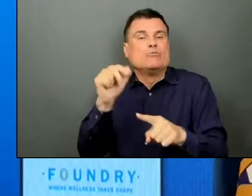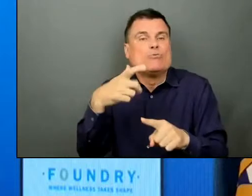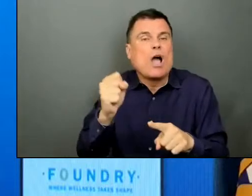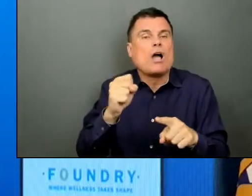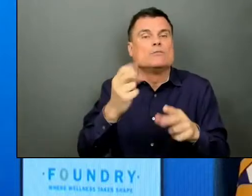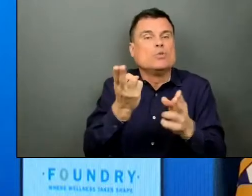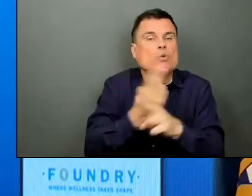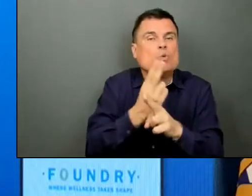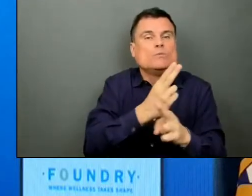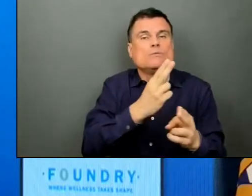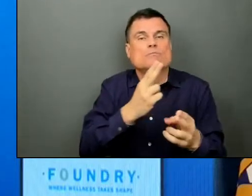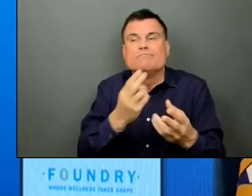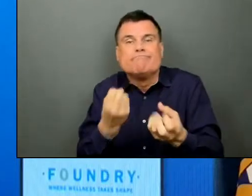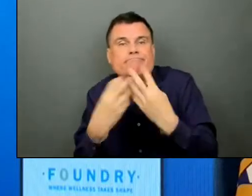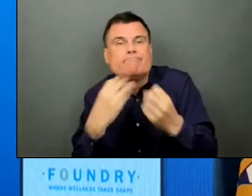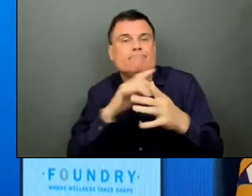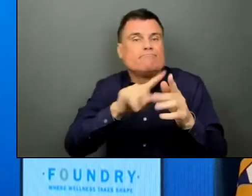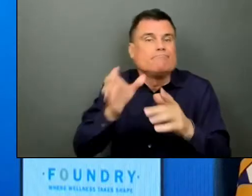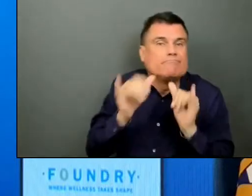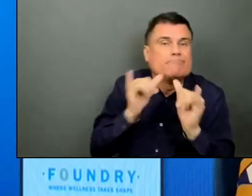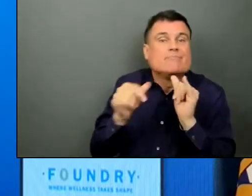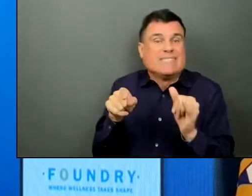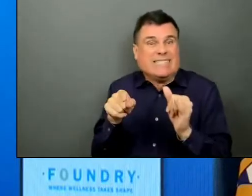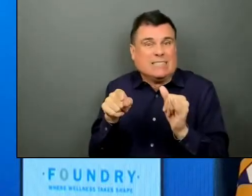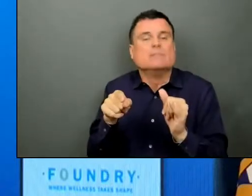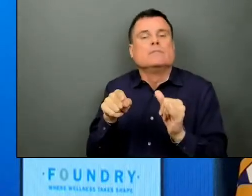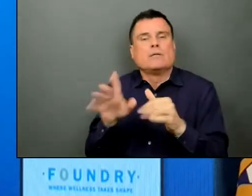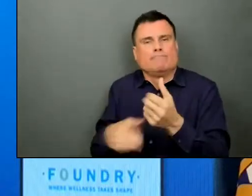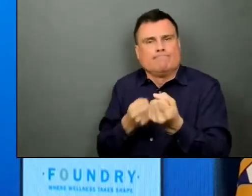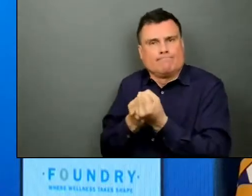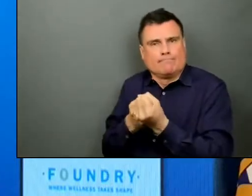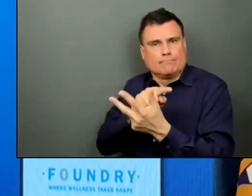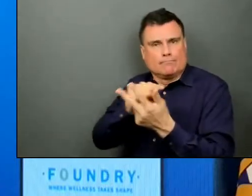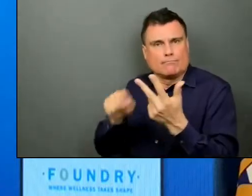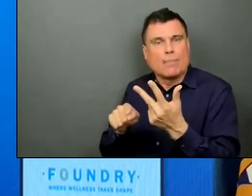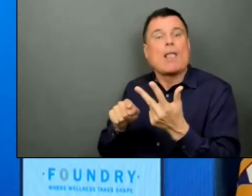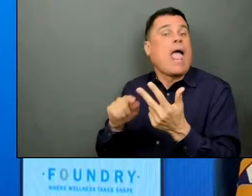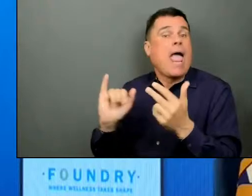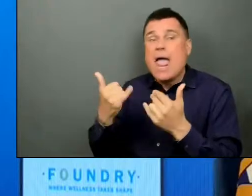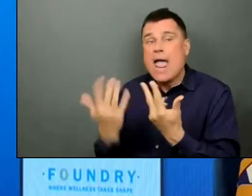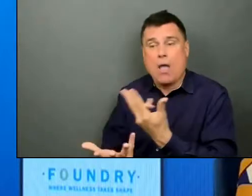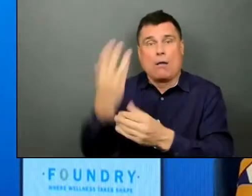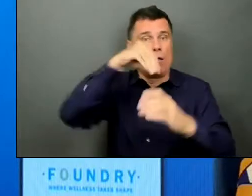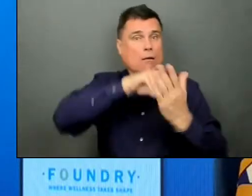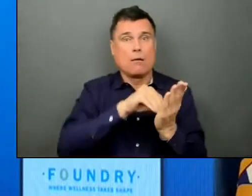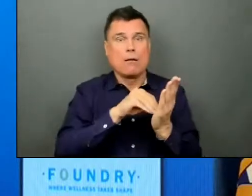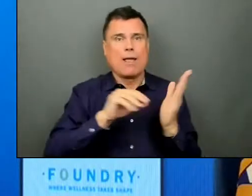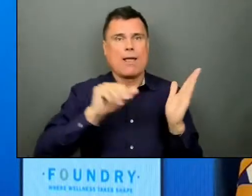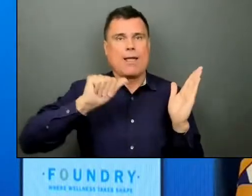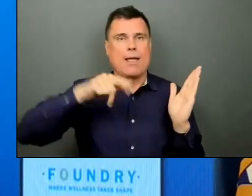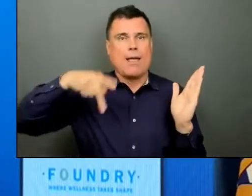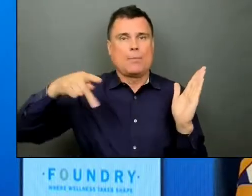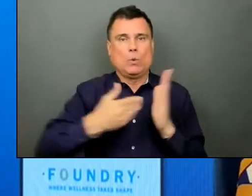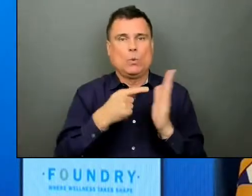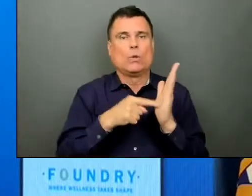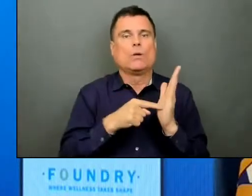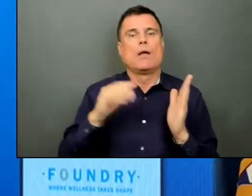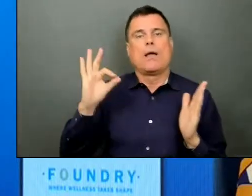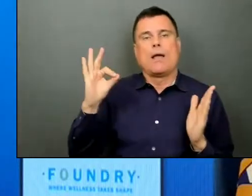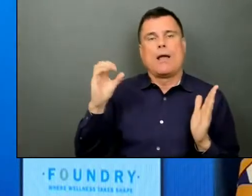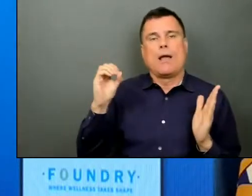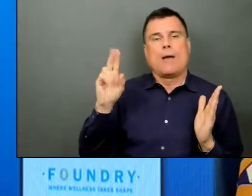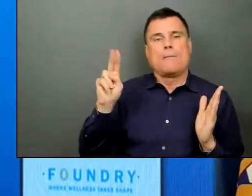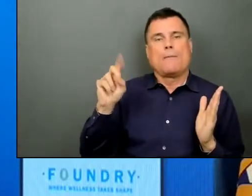to 24 and their caregivers can all access the healthcare, mental health, and substance use services support that they need and